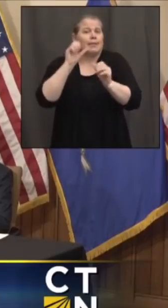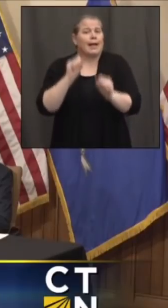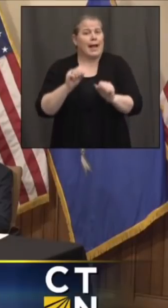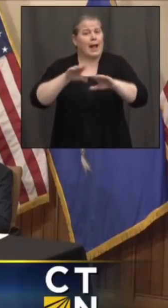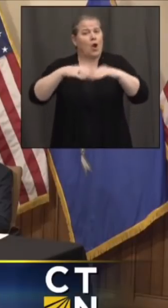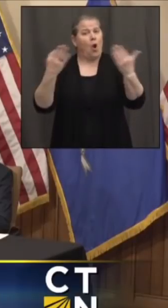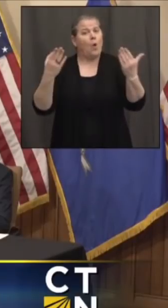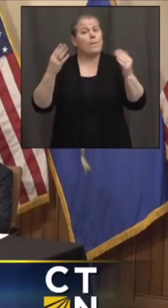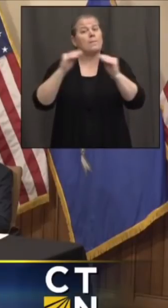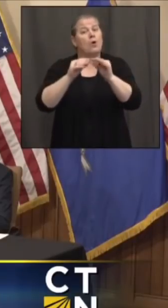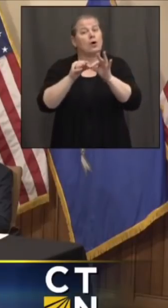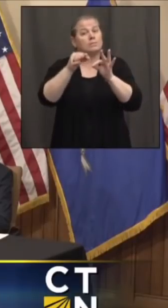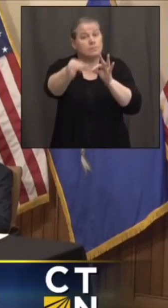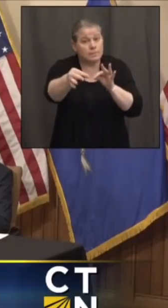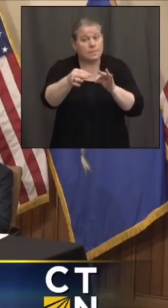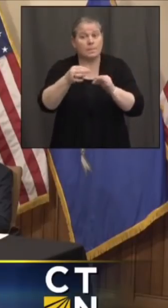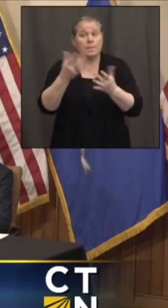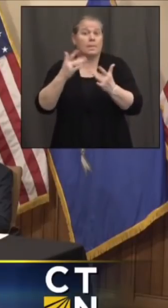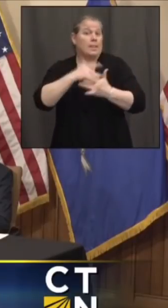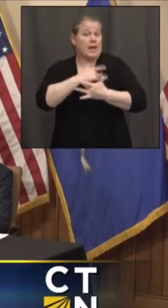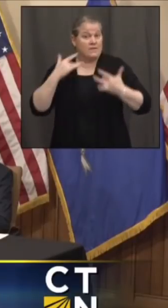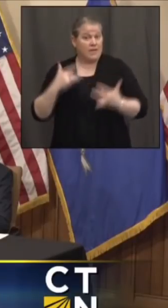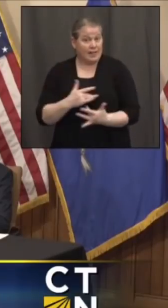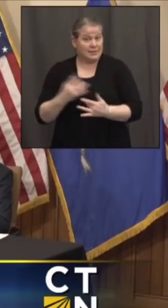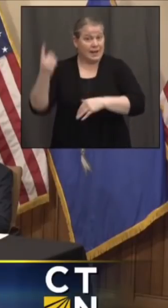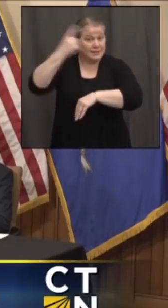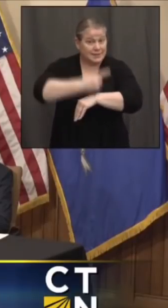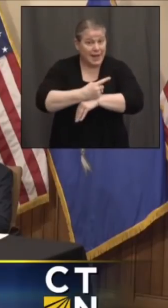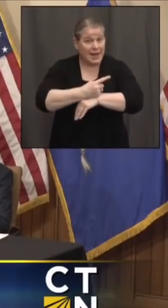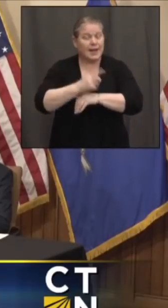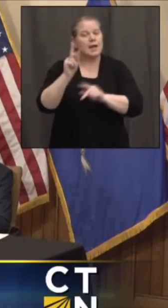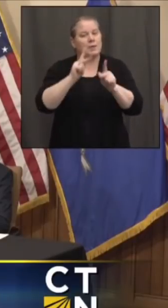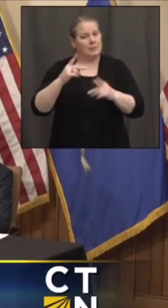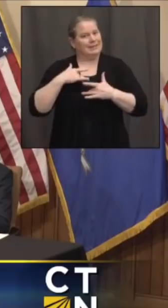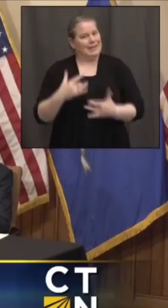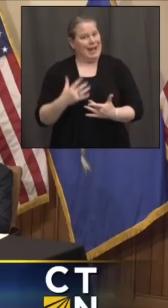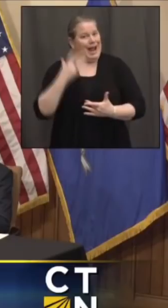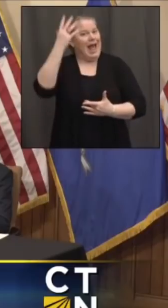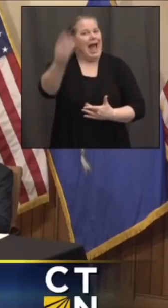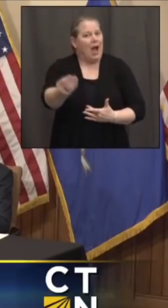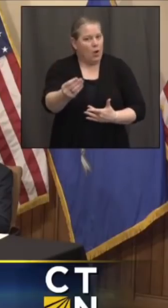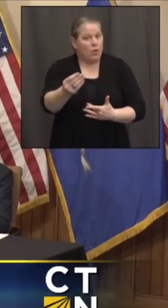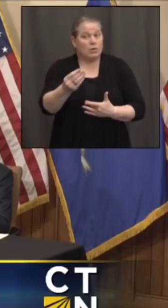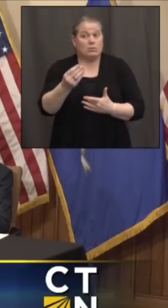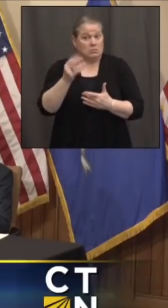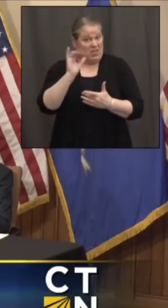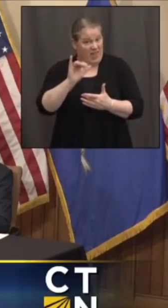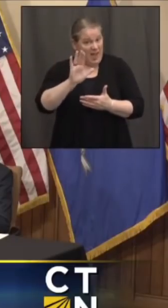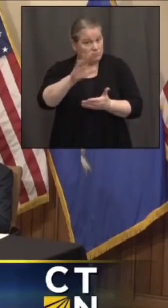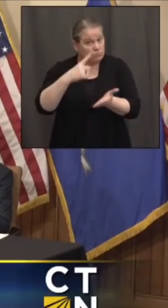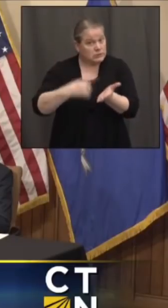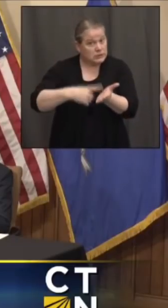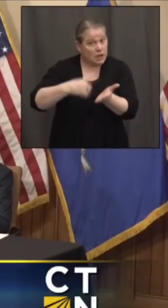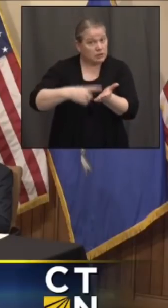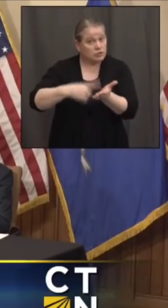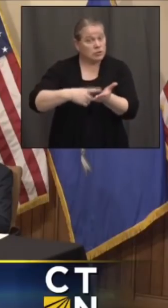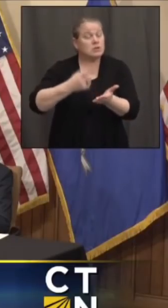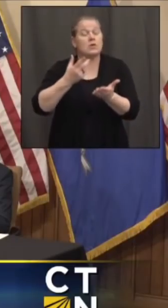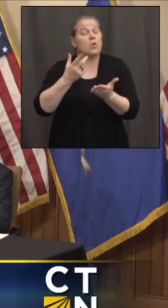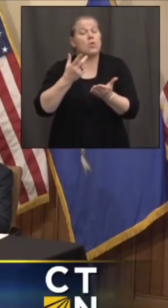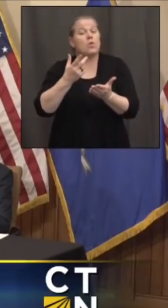And if I'm curious if that was part of the discussion at all. And secondly, do either of those things or extended hours cause